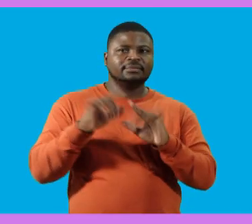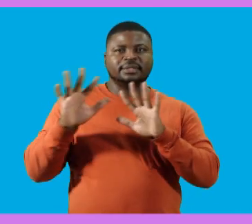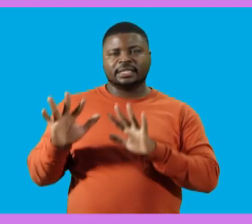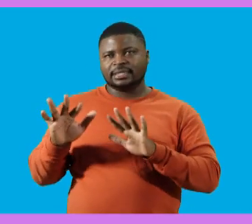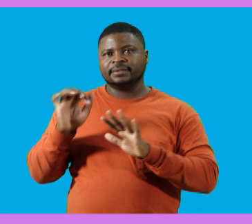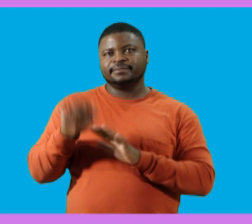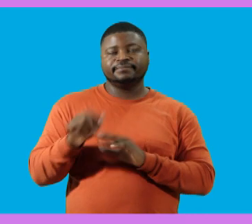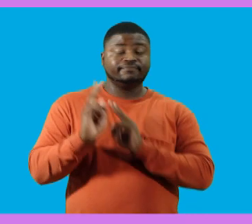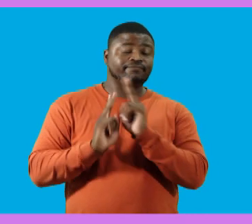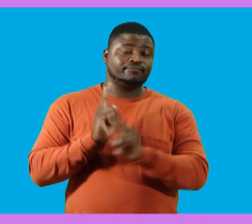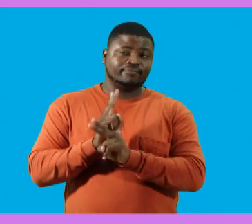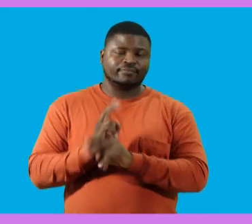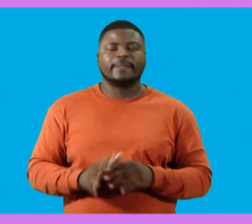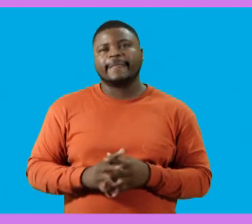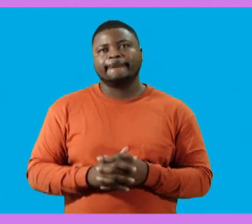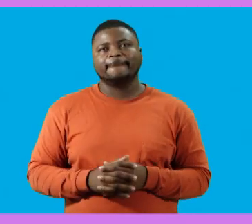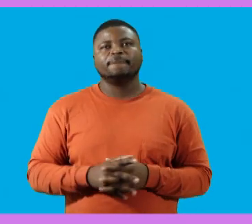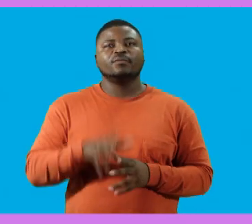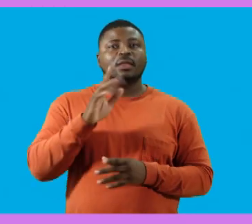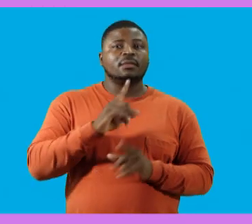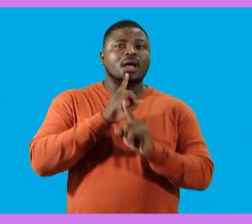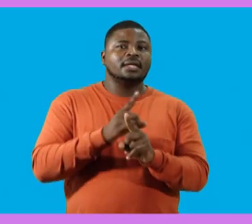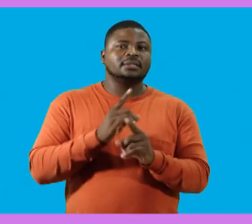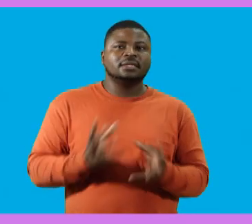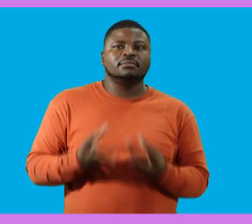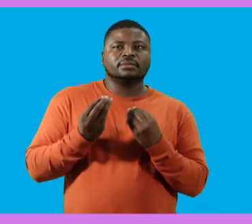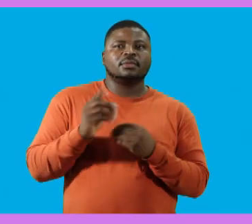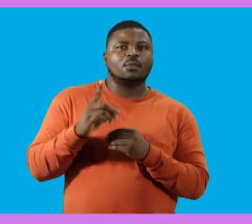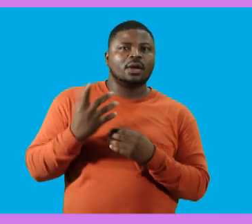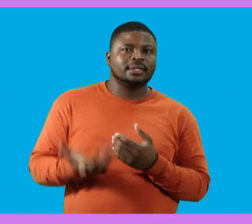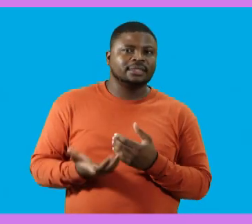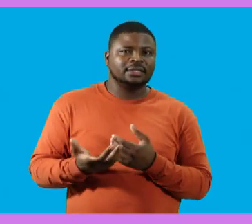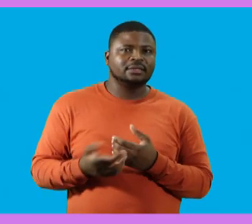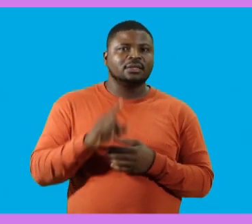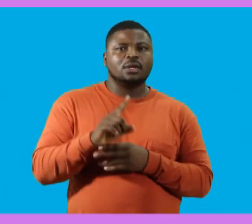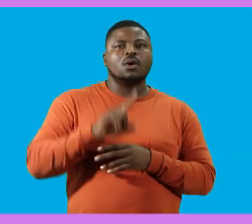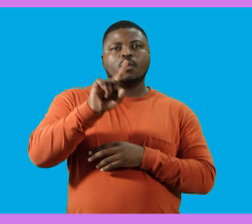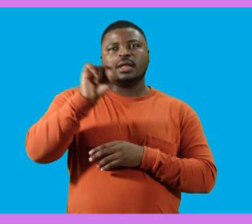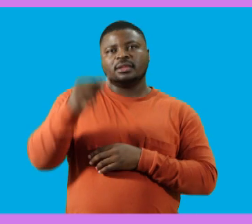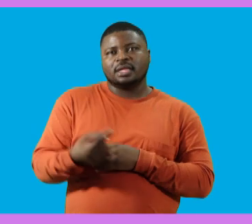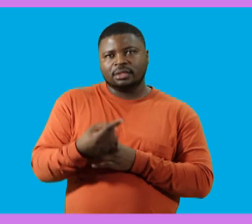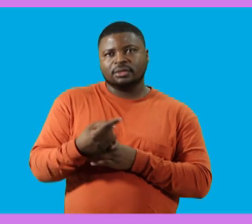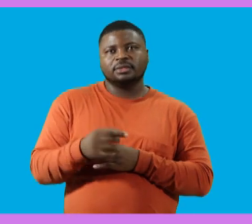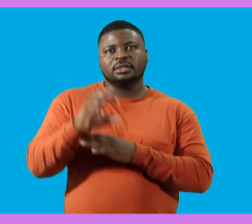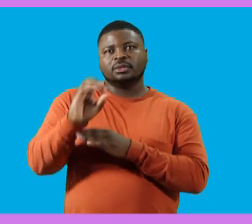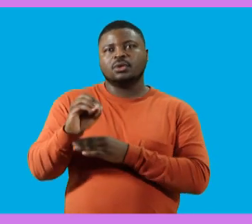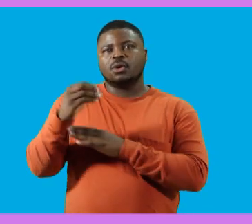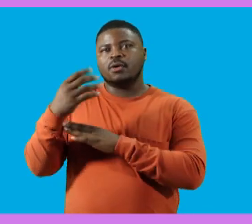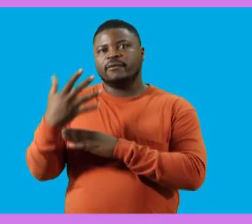15 times 10 again. And then your answer will be